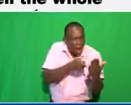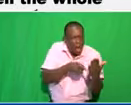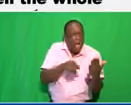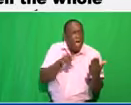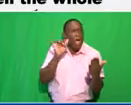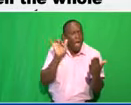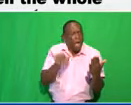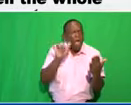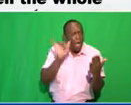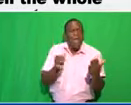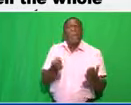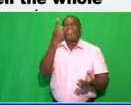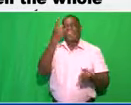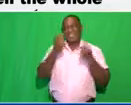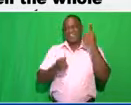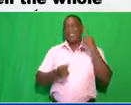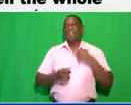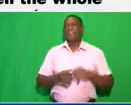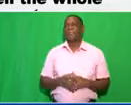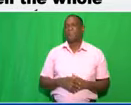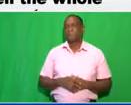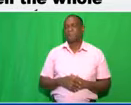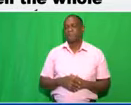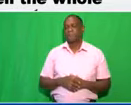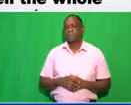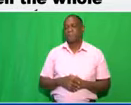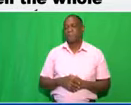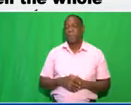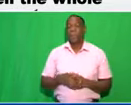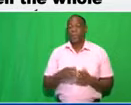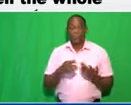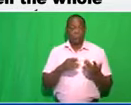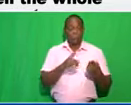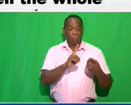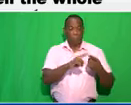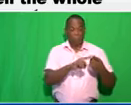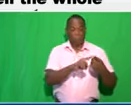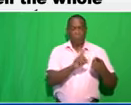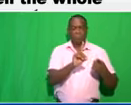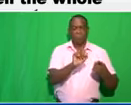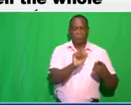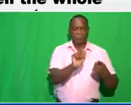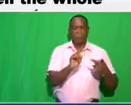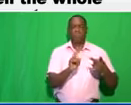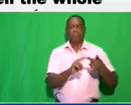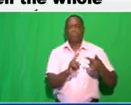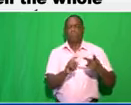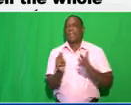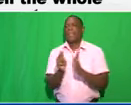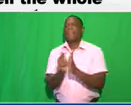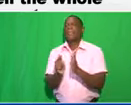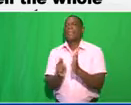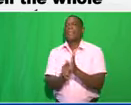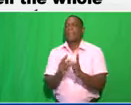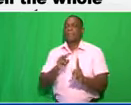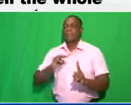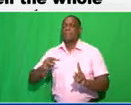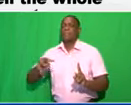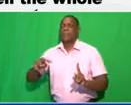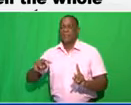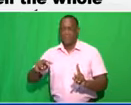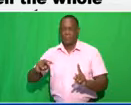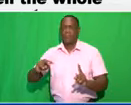lenses. For example, the legal lens was very important for us because we had to understand, well,